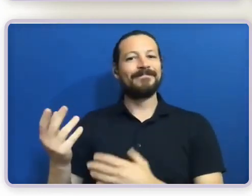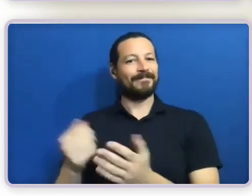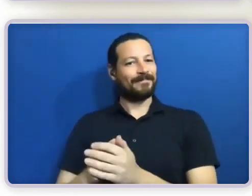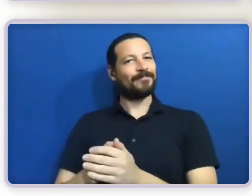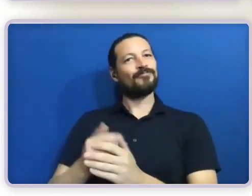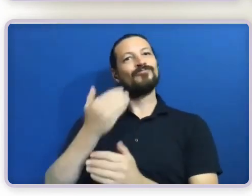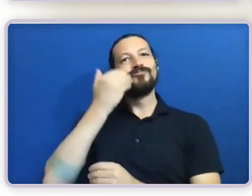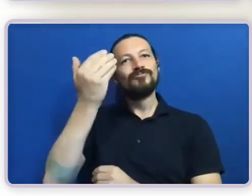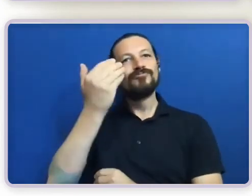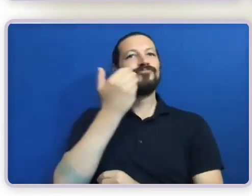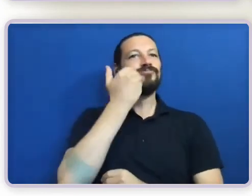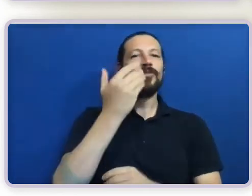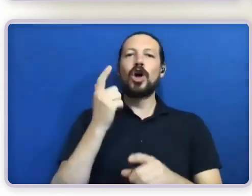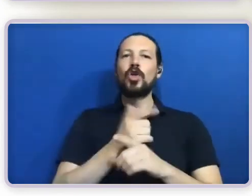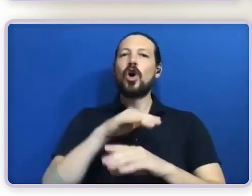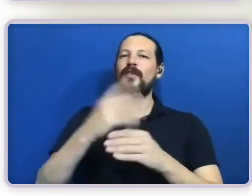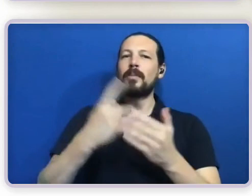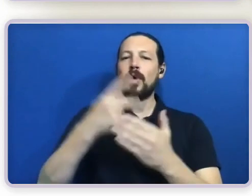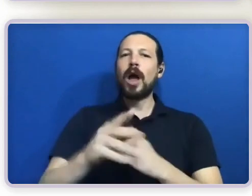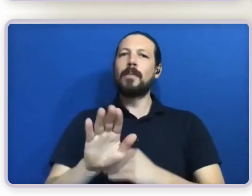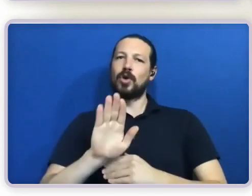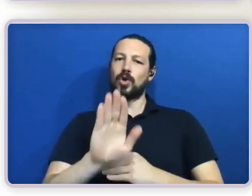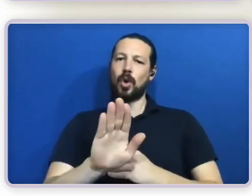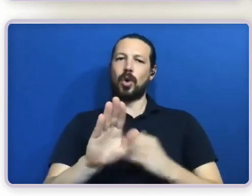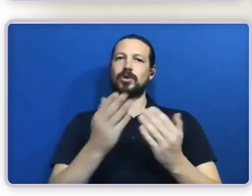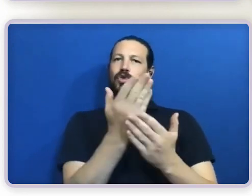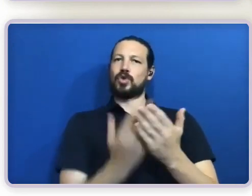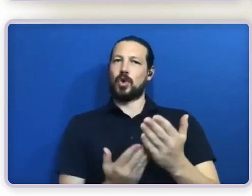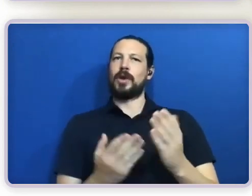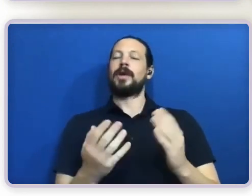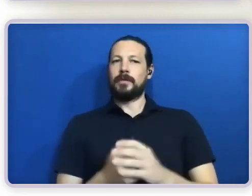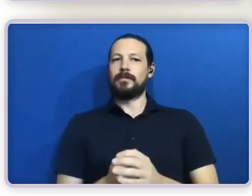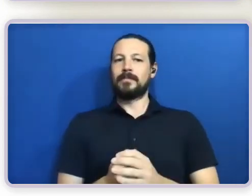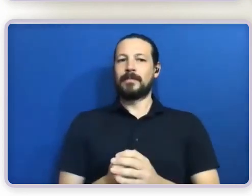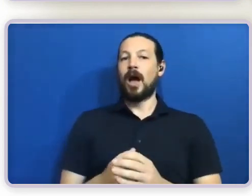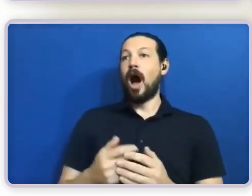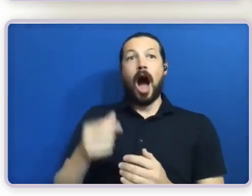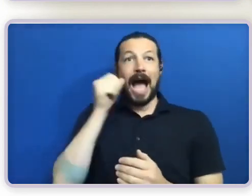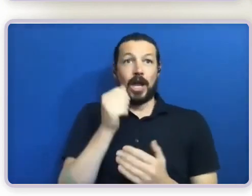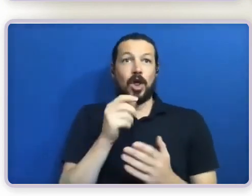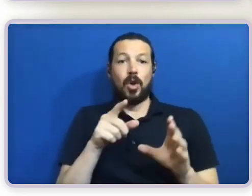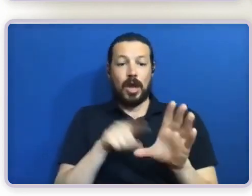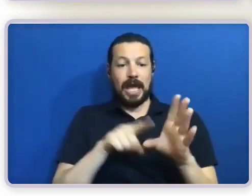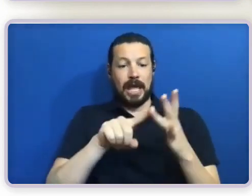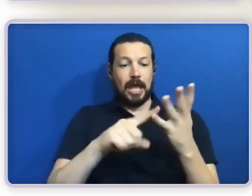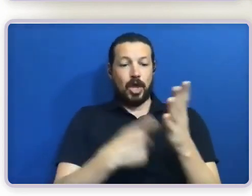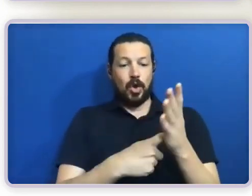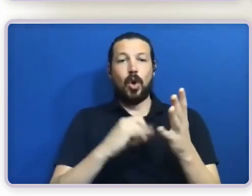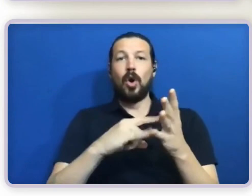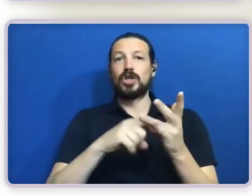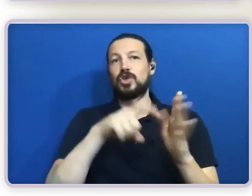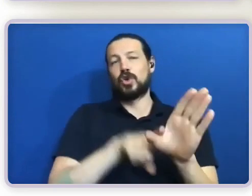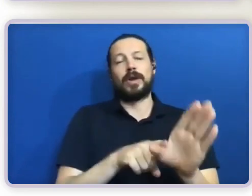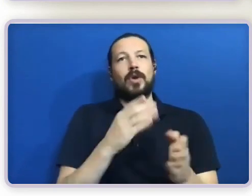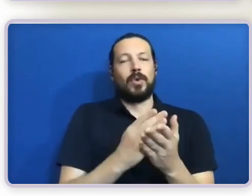your story and what services you provide. I absolutely have no doubt that your story is very much needed service, and we've already had